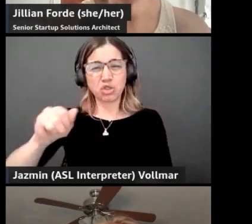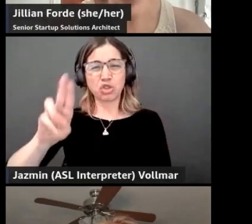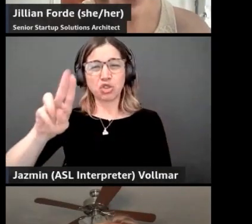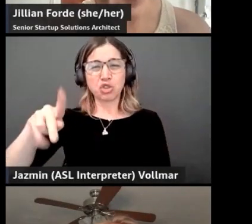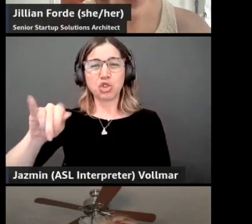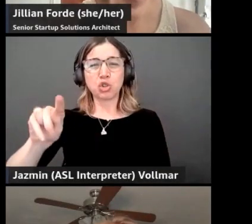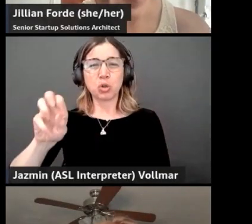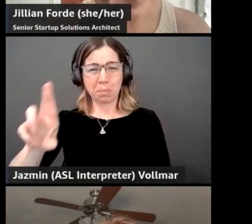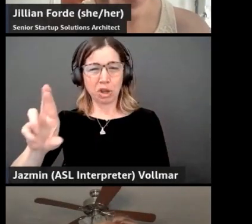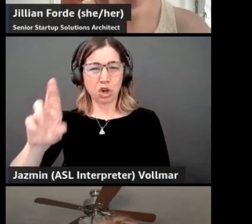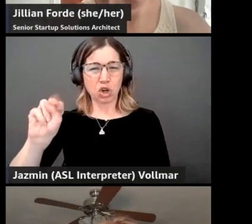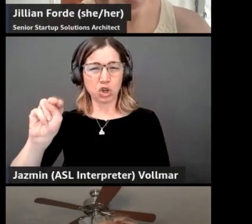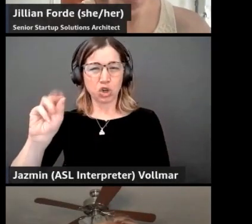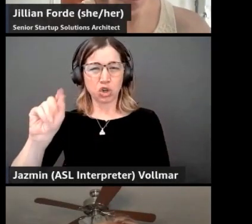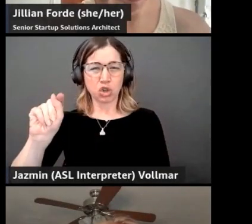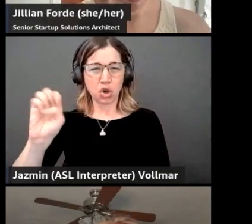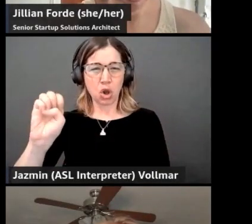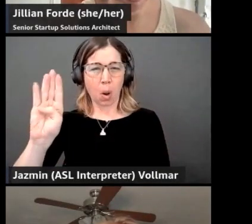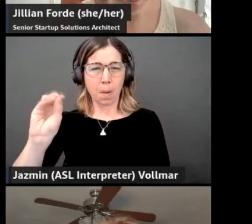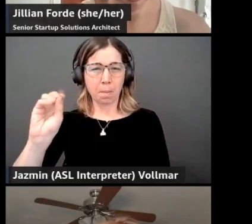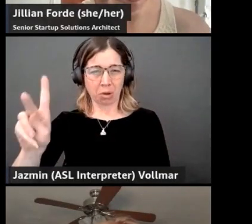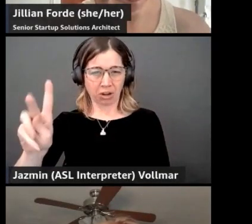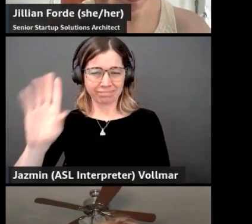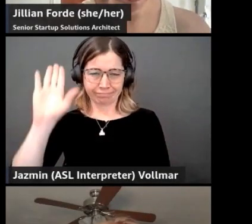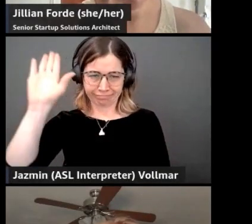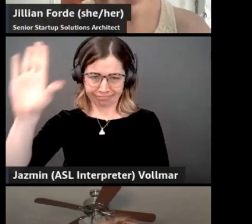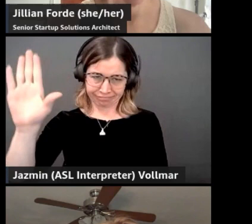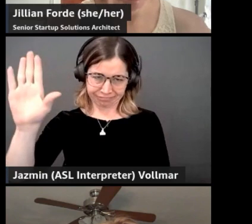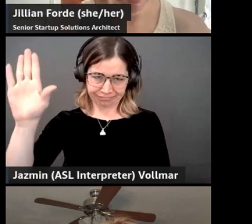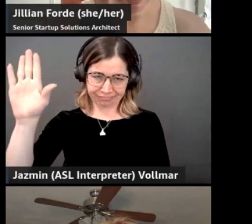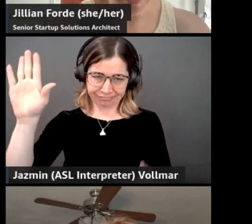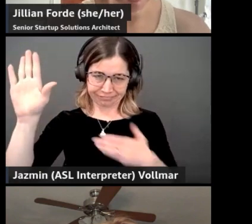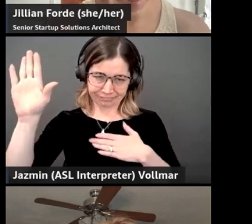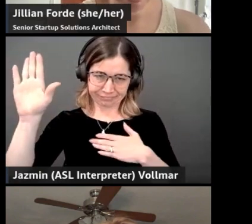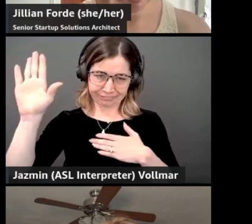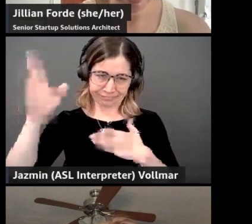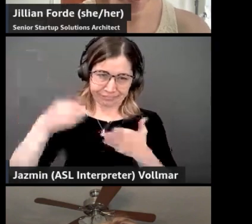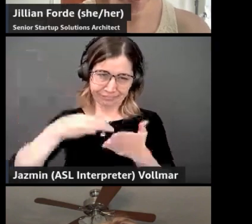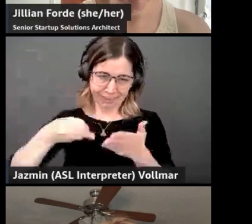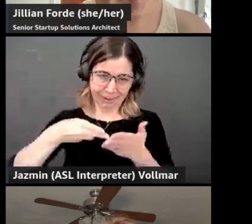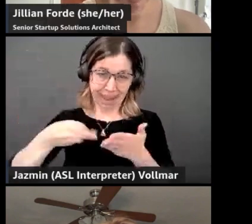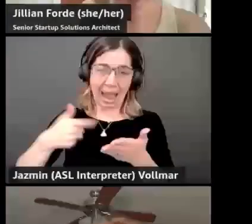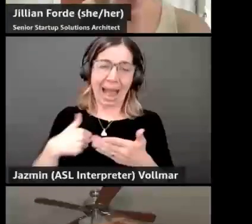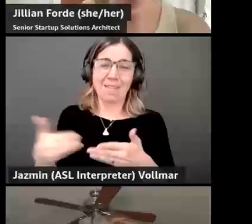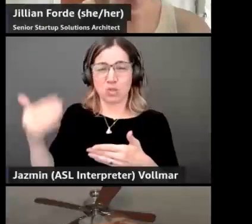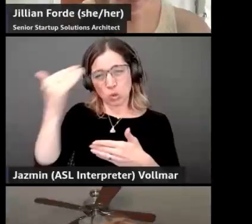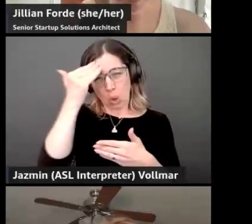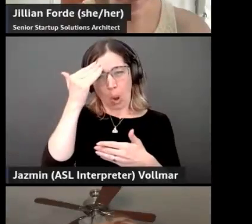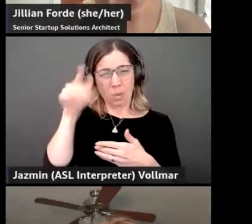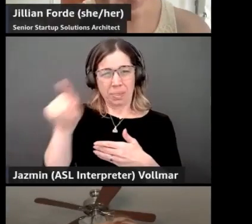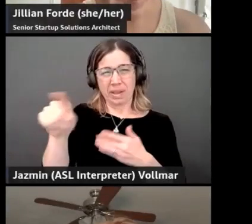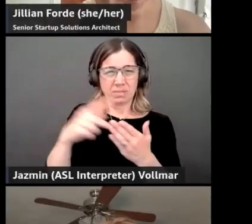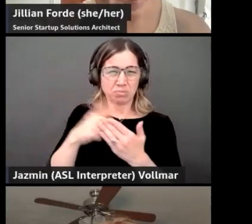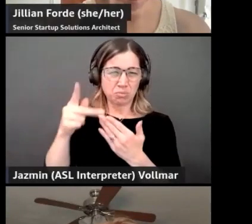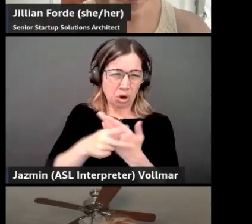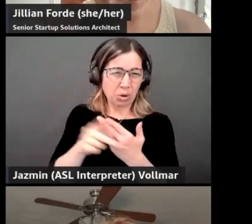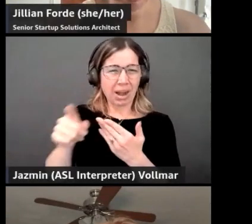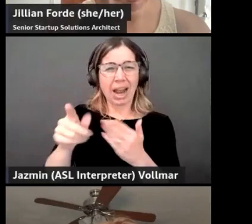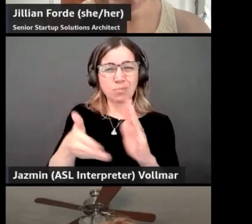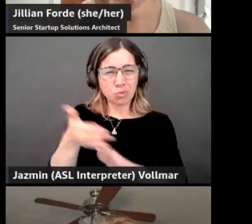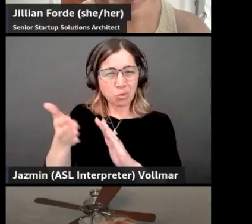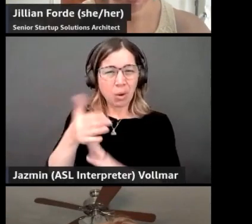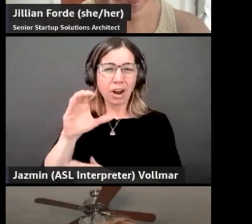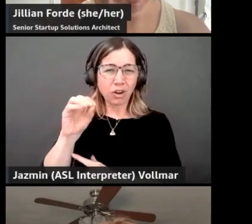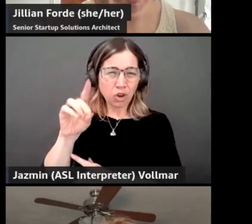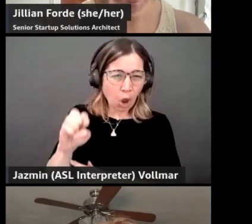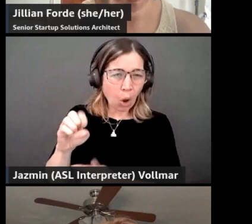to make a confession. I've known about Jupyter for years. Jupyter is a way for you to run code in line and see the output, and it's a great data